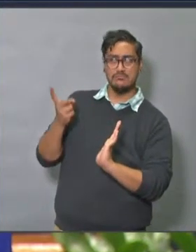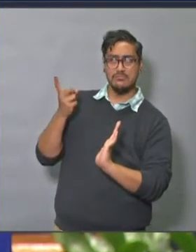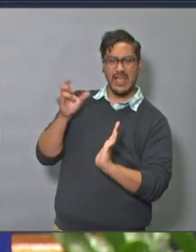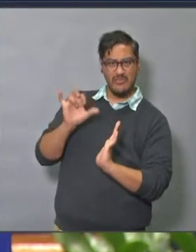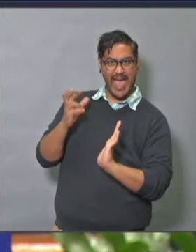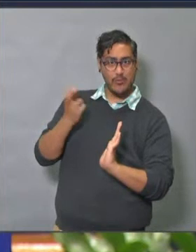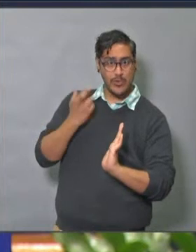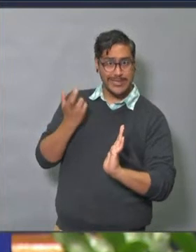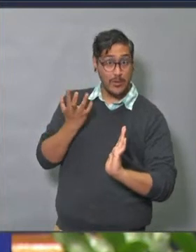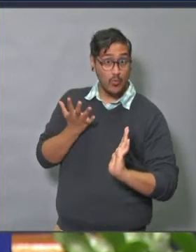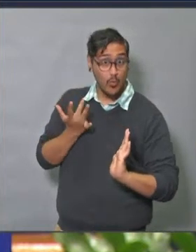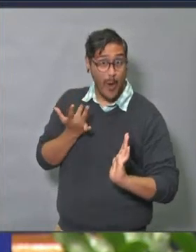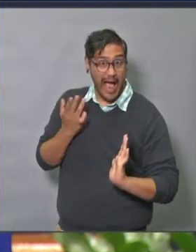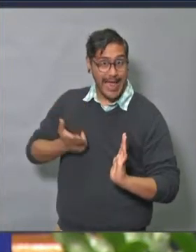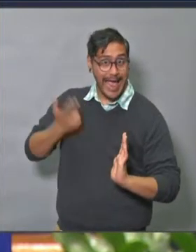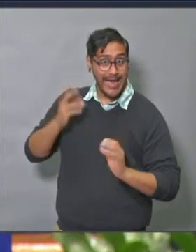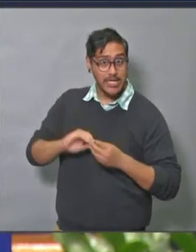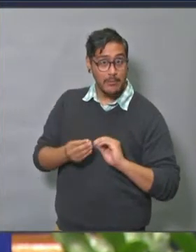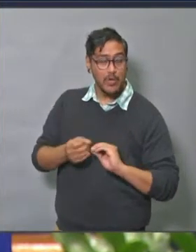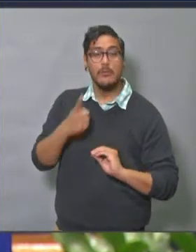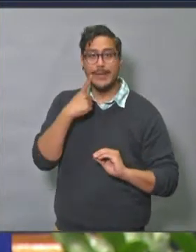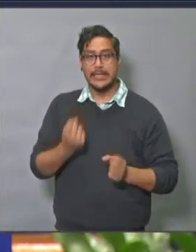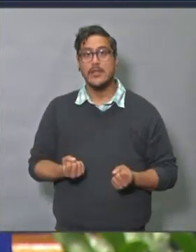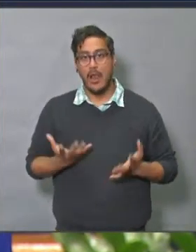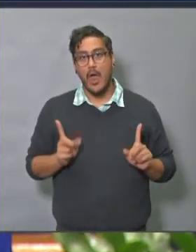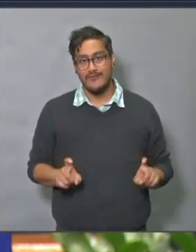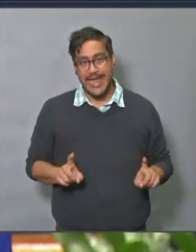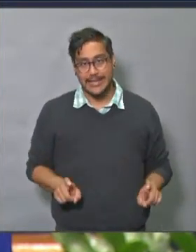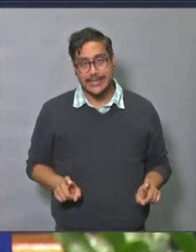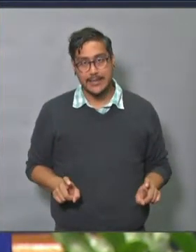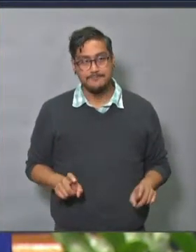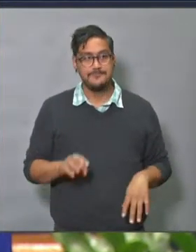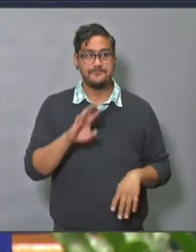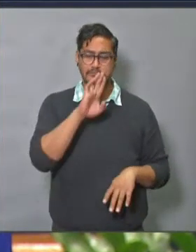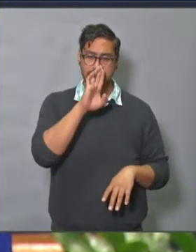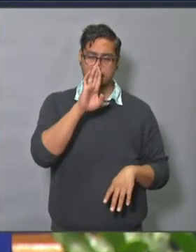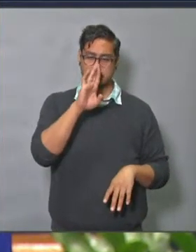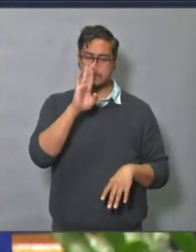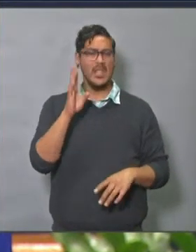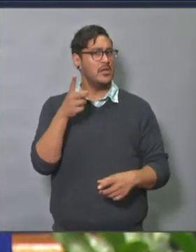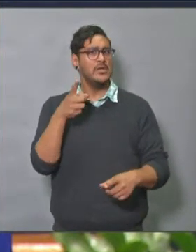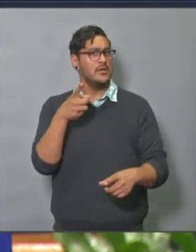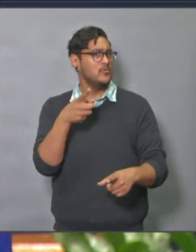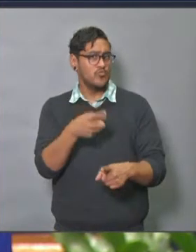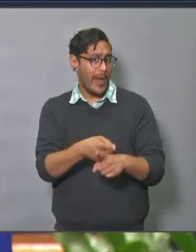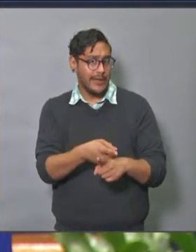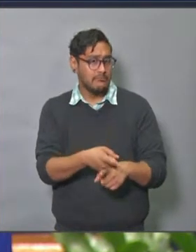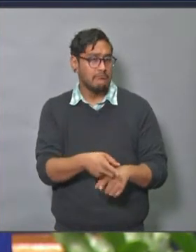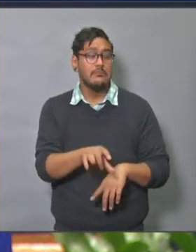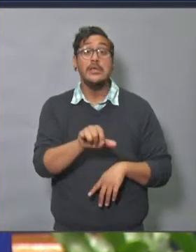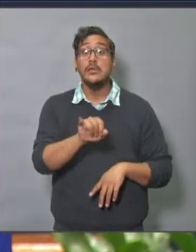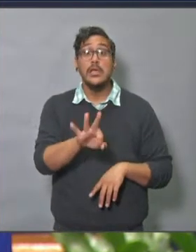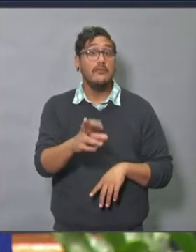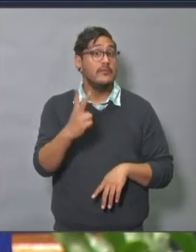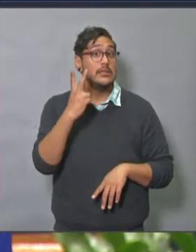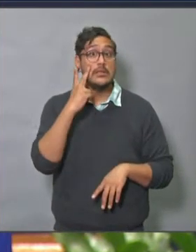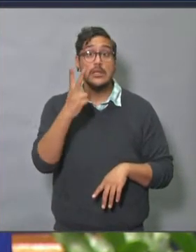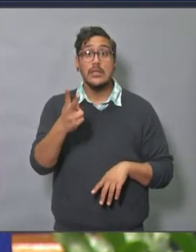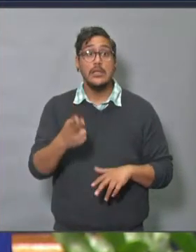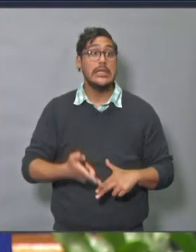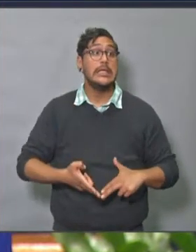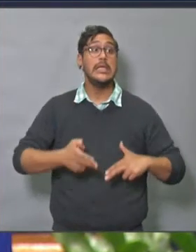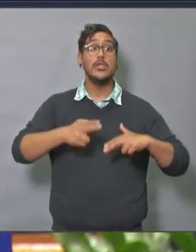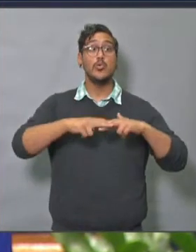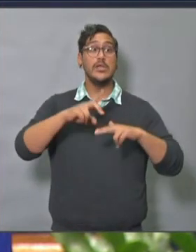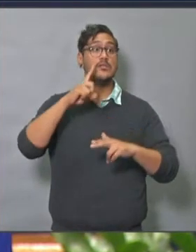result of a lot of testing. And you're absolutely right. Should we see an increase in positivity